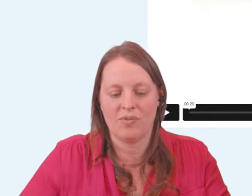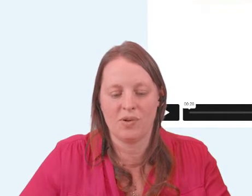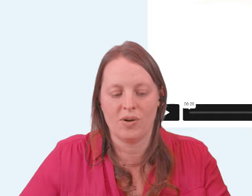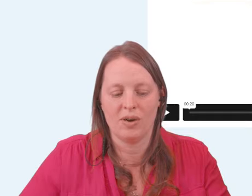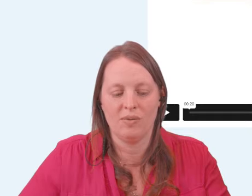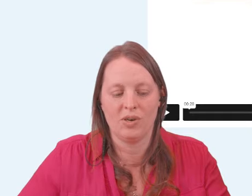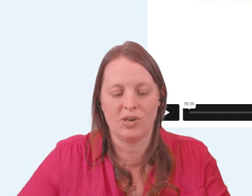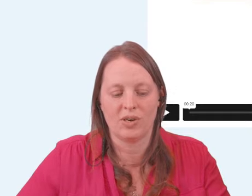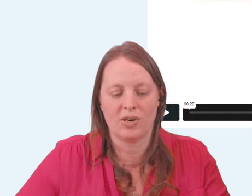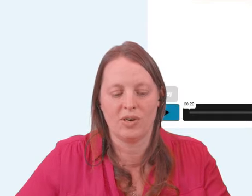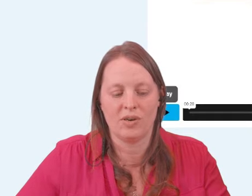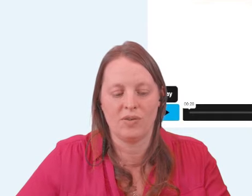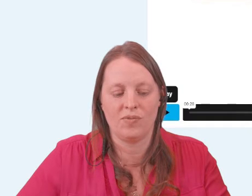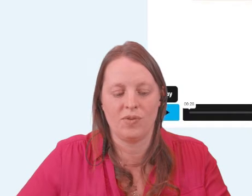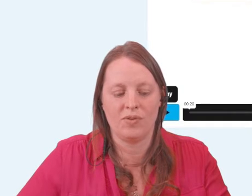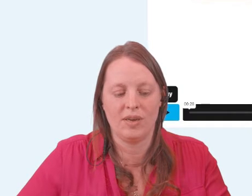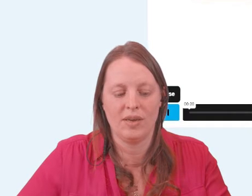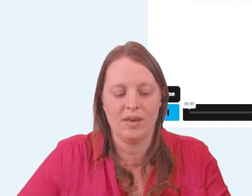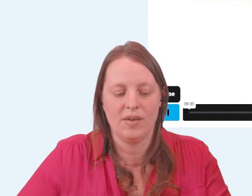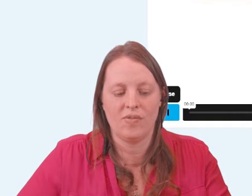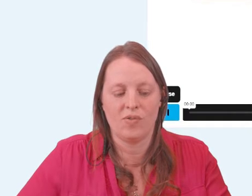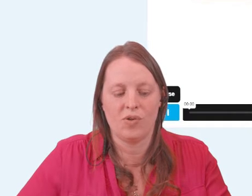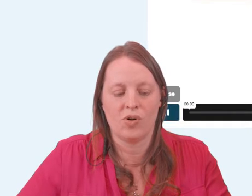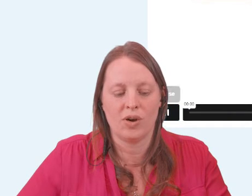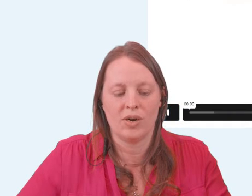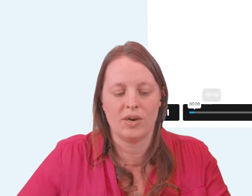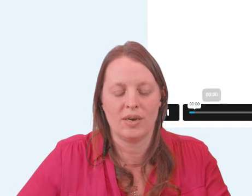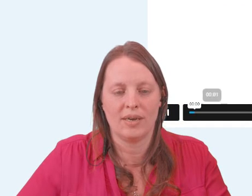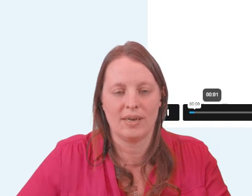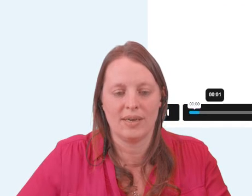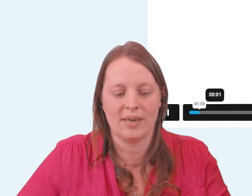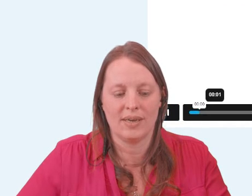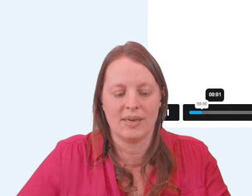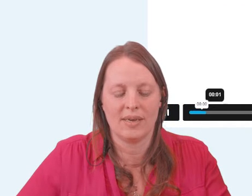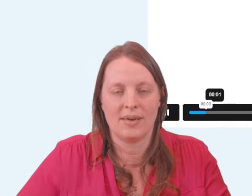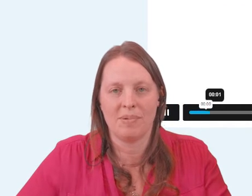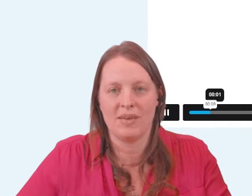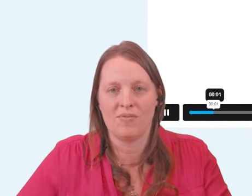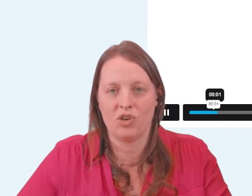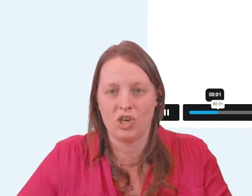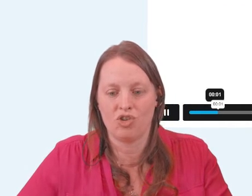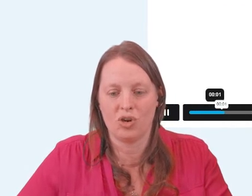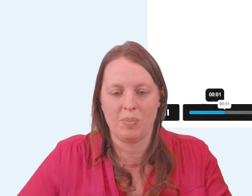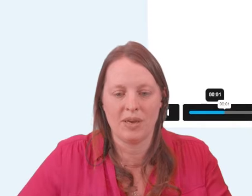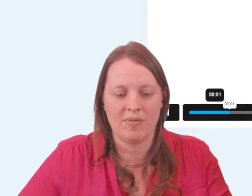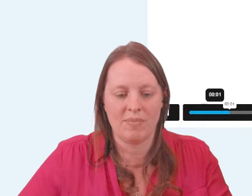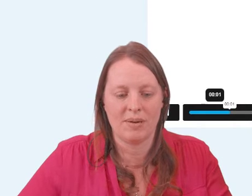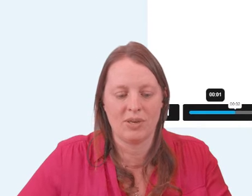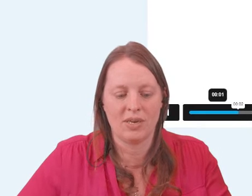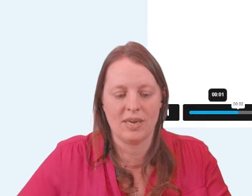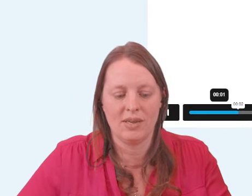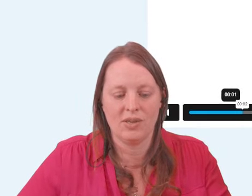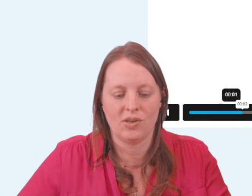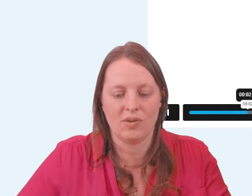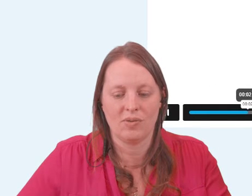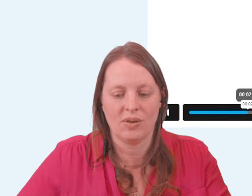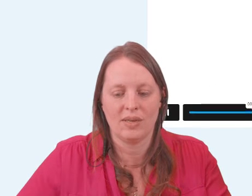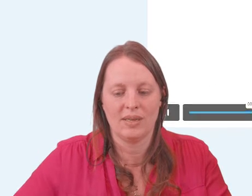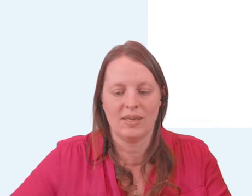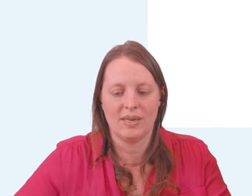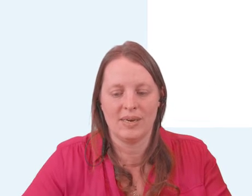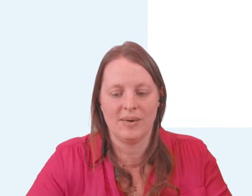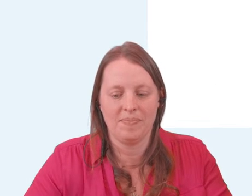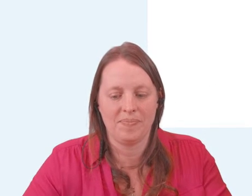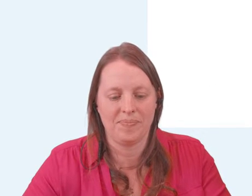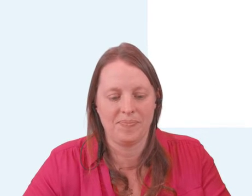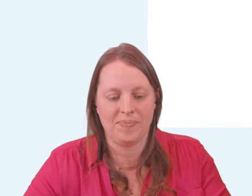number 4, which is our Guffoni for Guffoni. I believe for geotropic, if I'm not mistaken. Or geotropic,